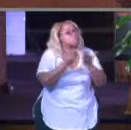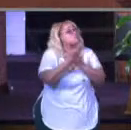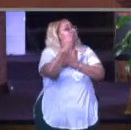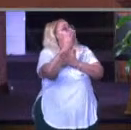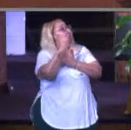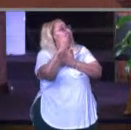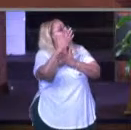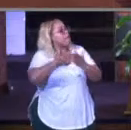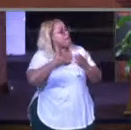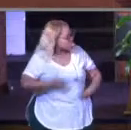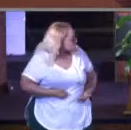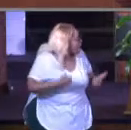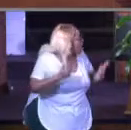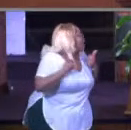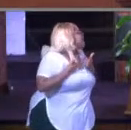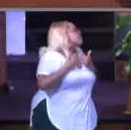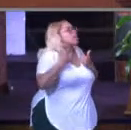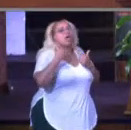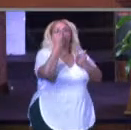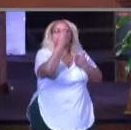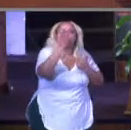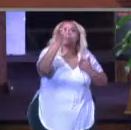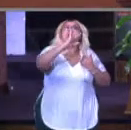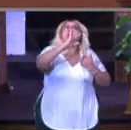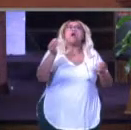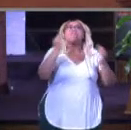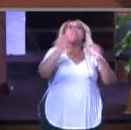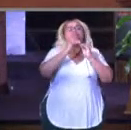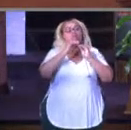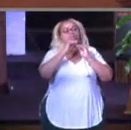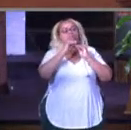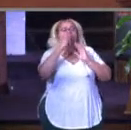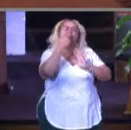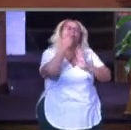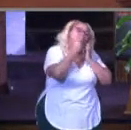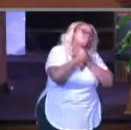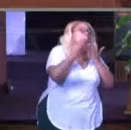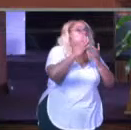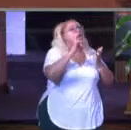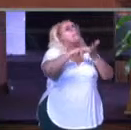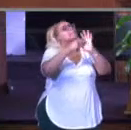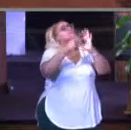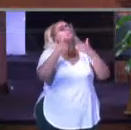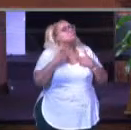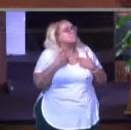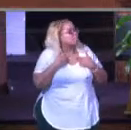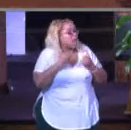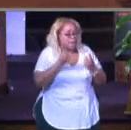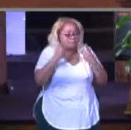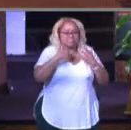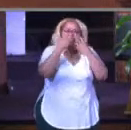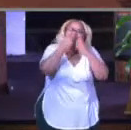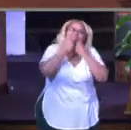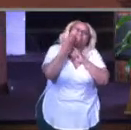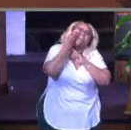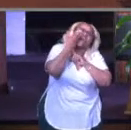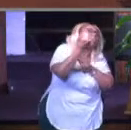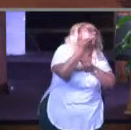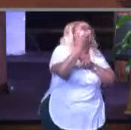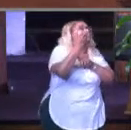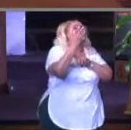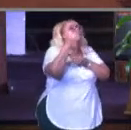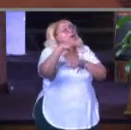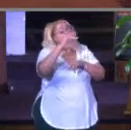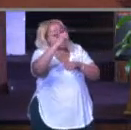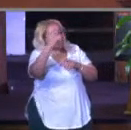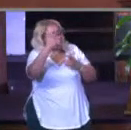new and radical in my life. And I want to tell God in a more intimate way how much he means to me and how much I care about him. So I